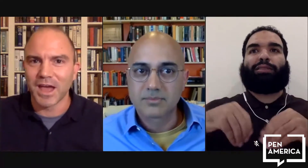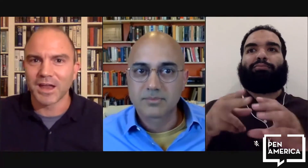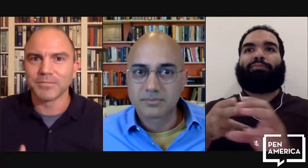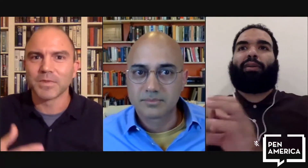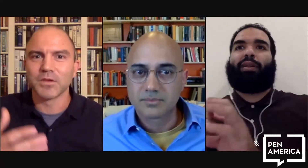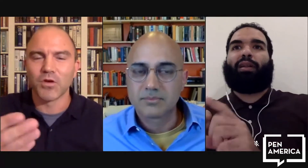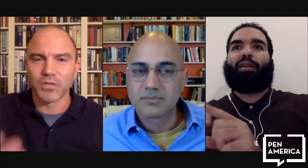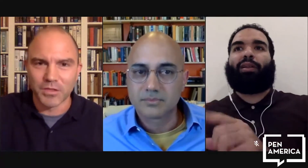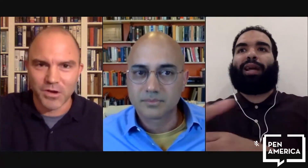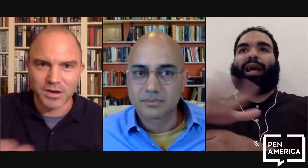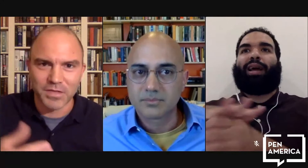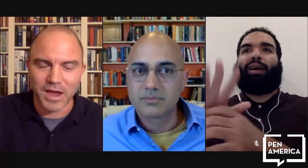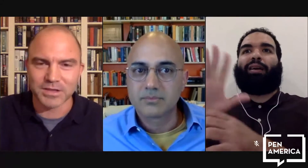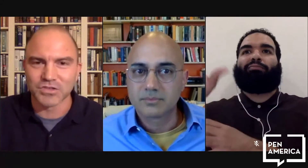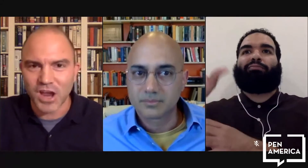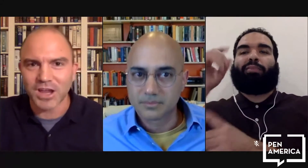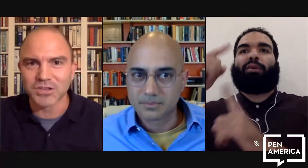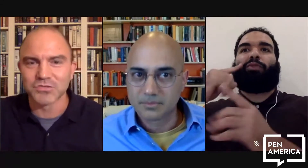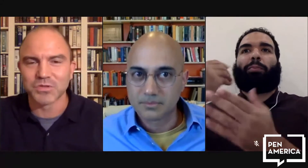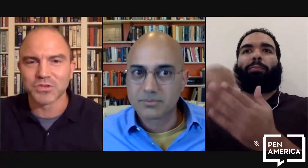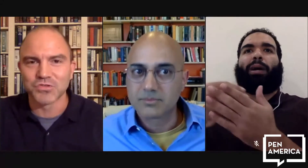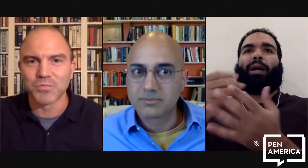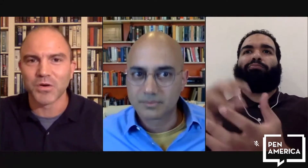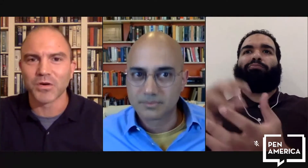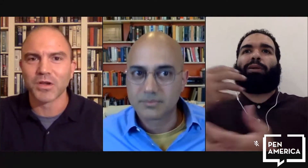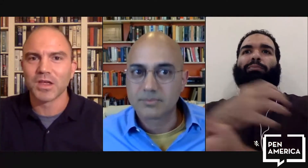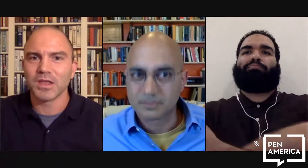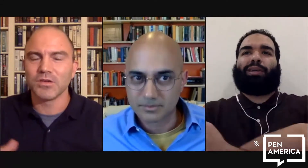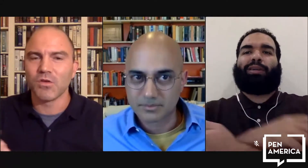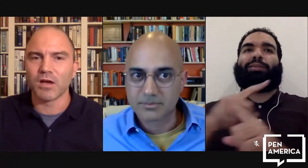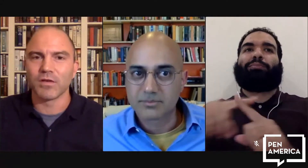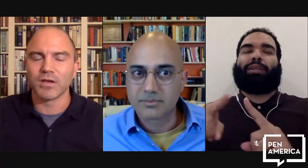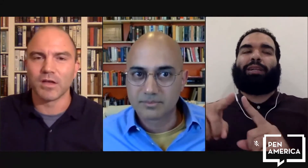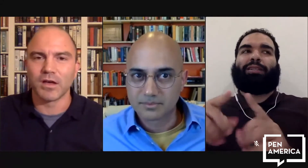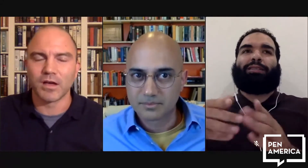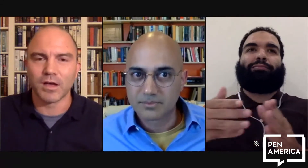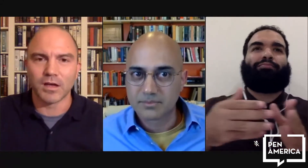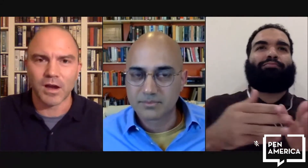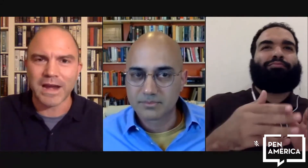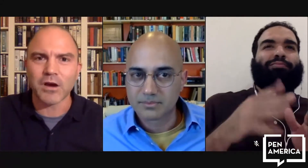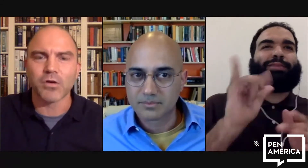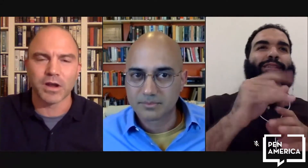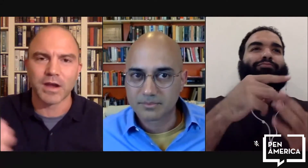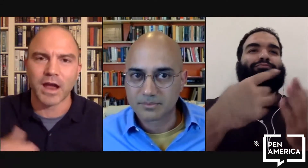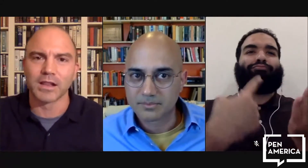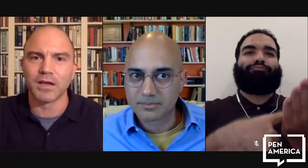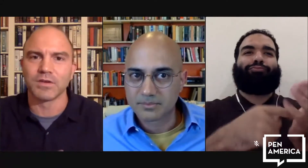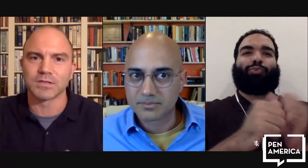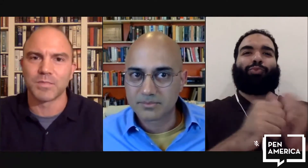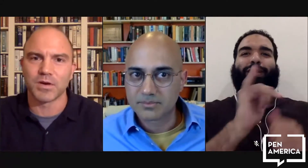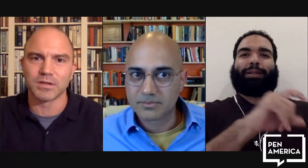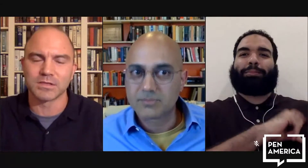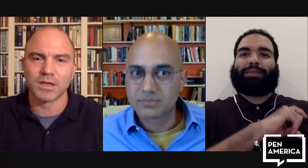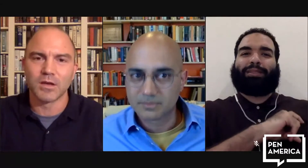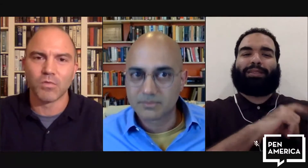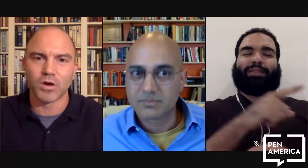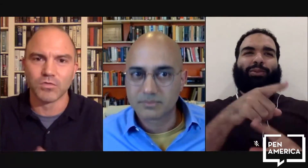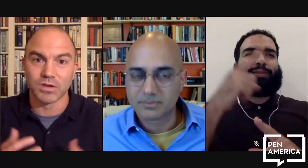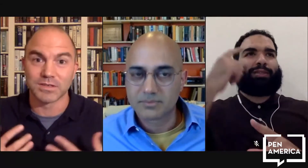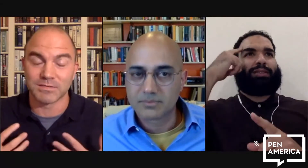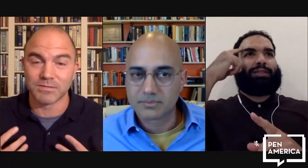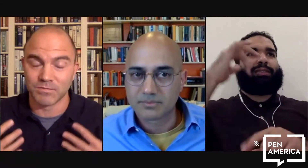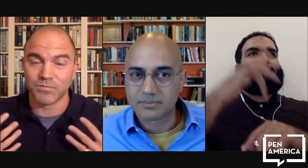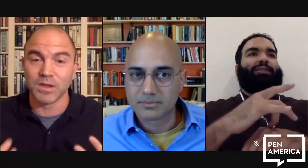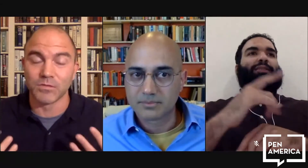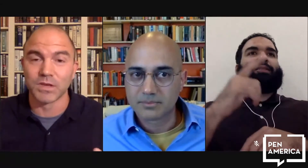and yet you're on the other end of that exchange with the trooper. You have a harrowing 9/11 experience where you